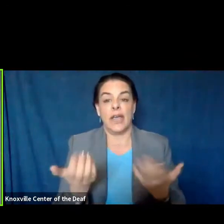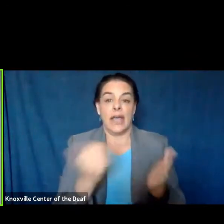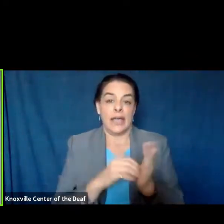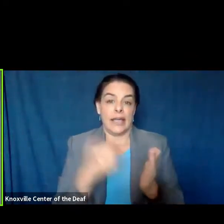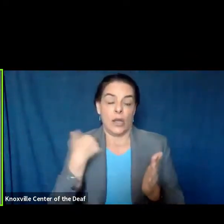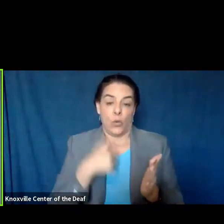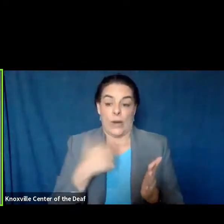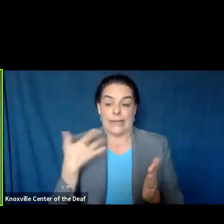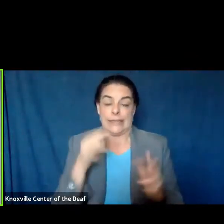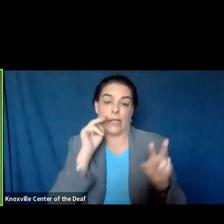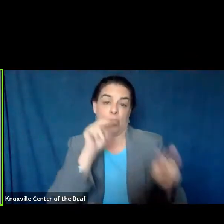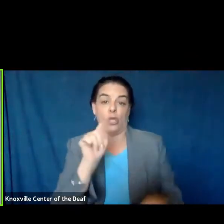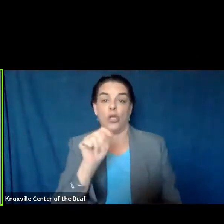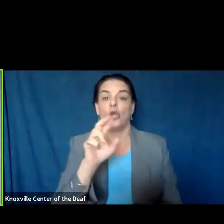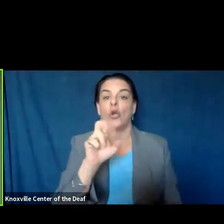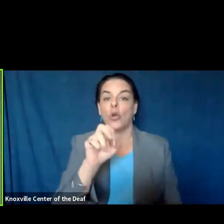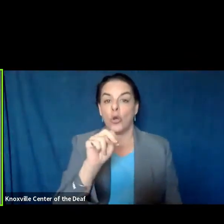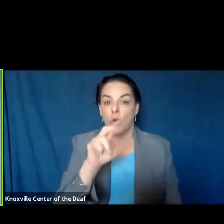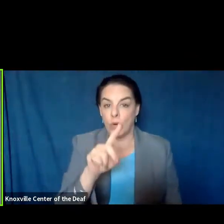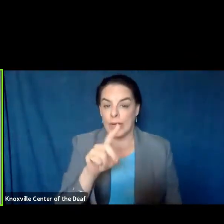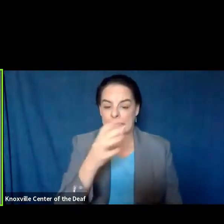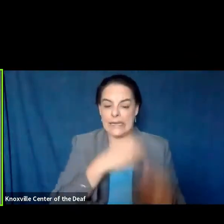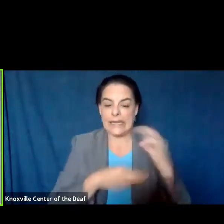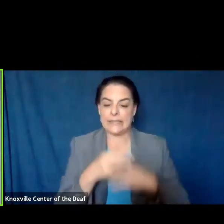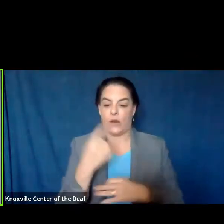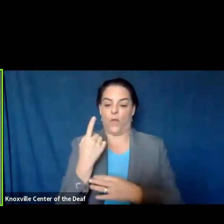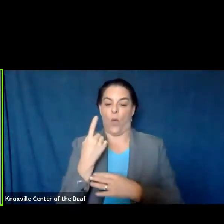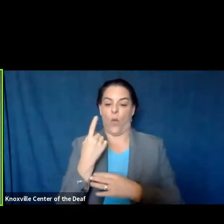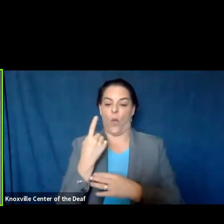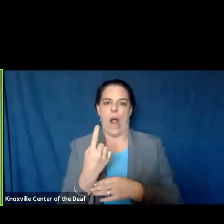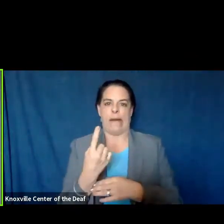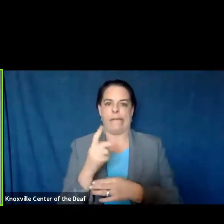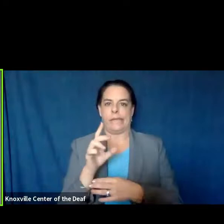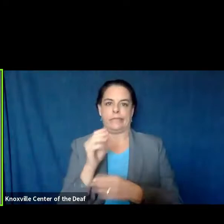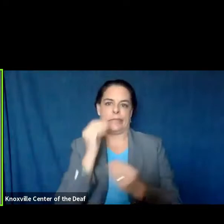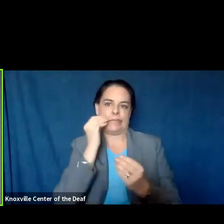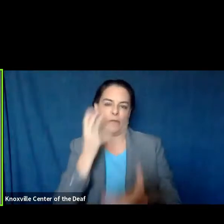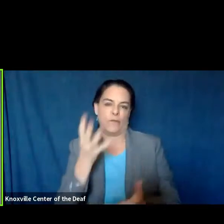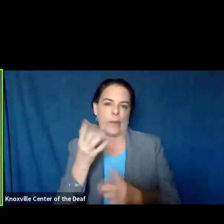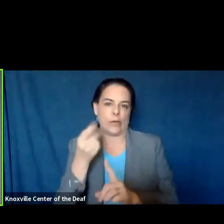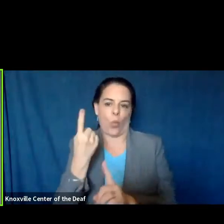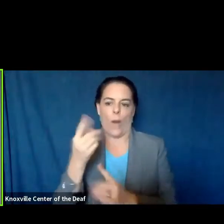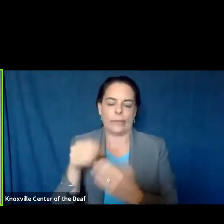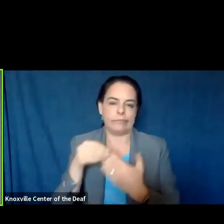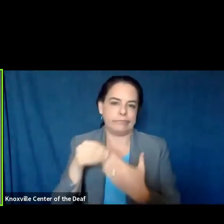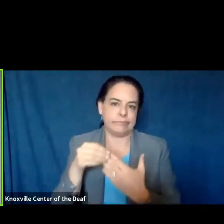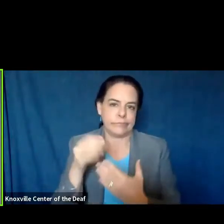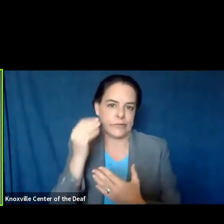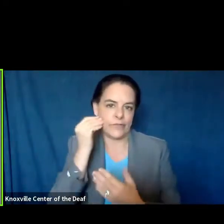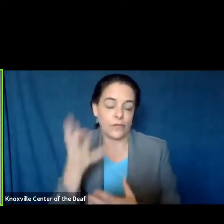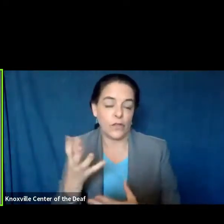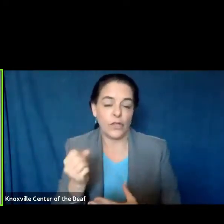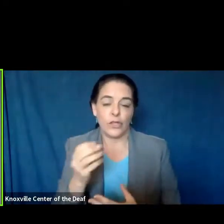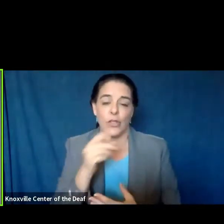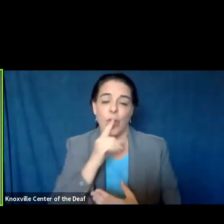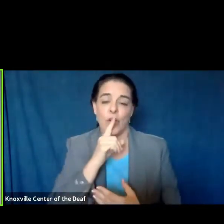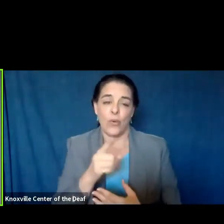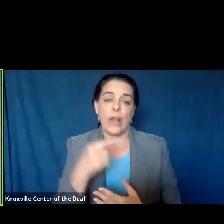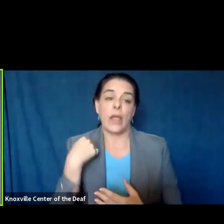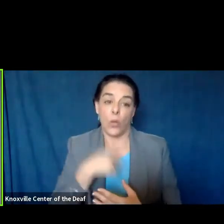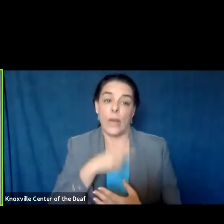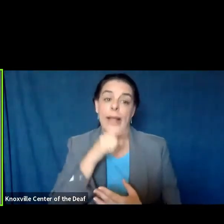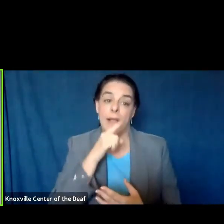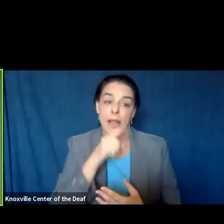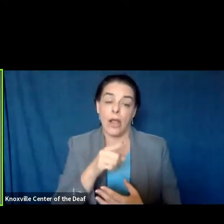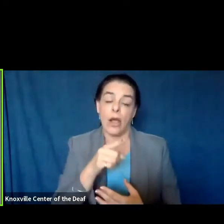tend to look at trends instead of one data point. And so it's really probably a timing thing more than anything, because we are pulling it. It's just